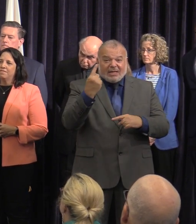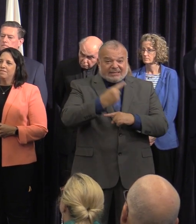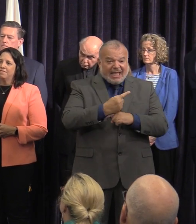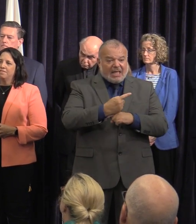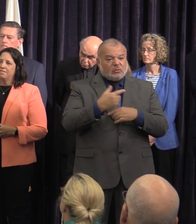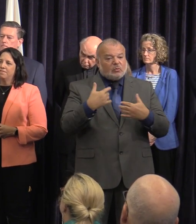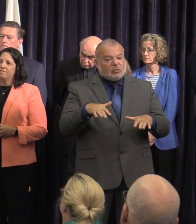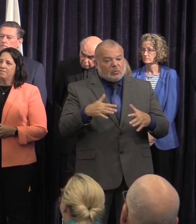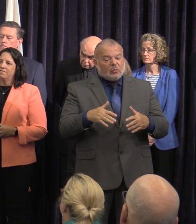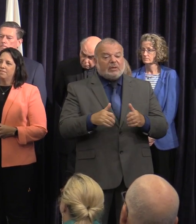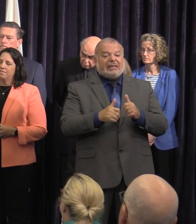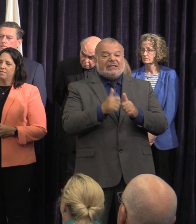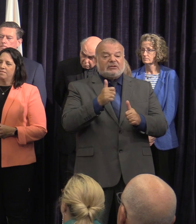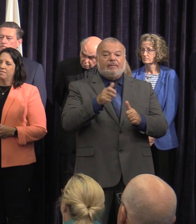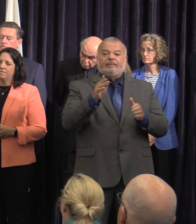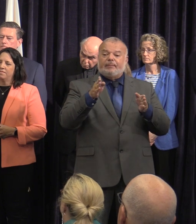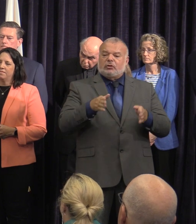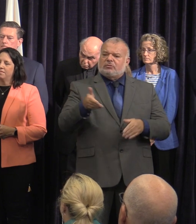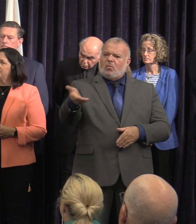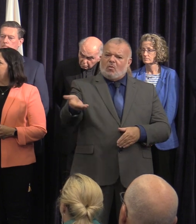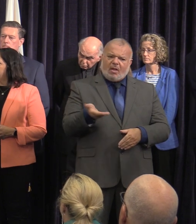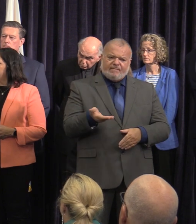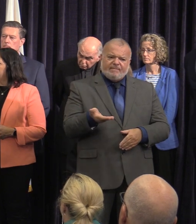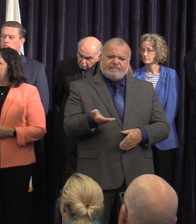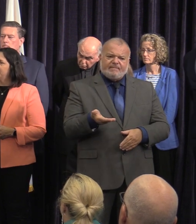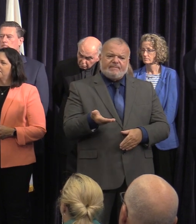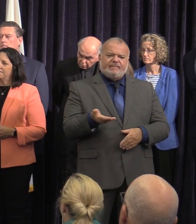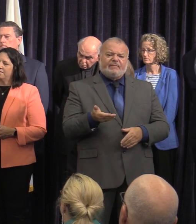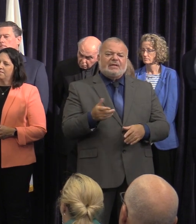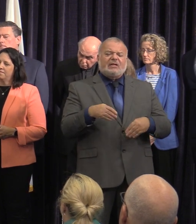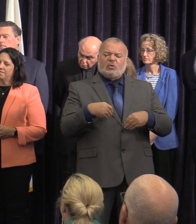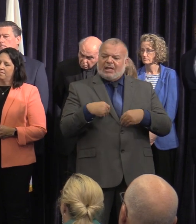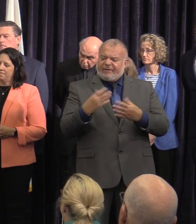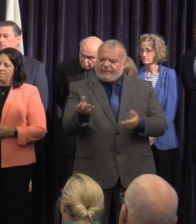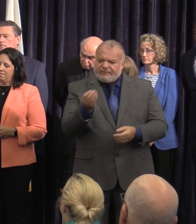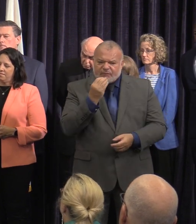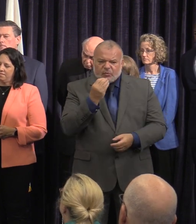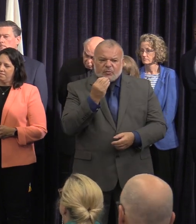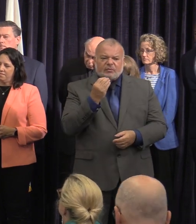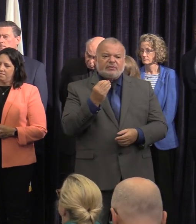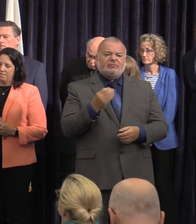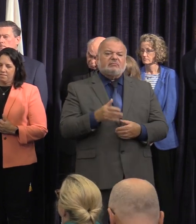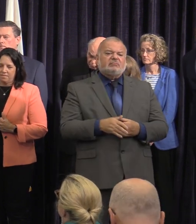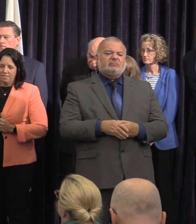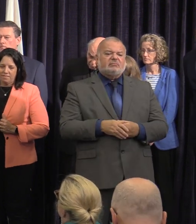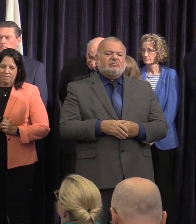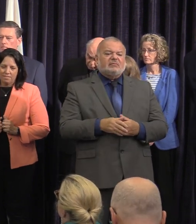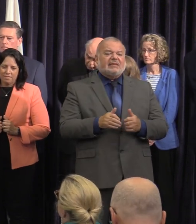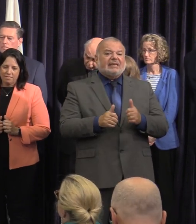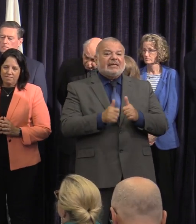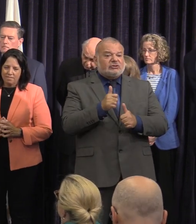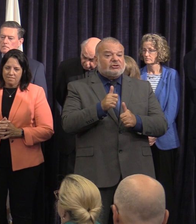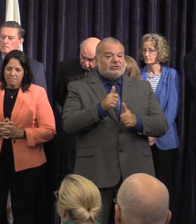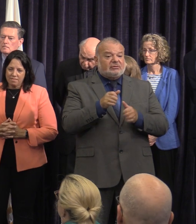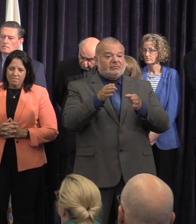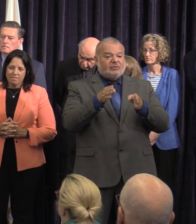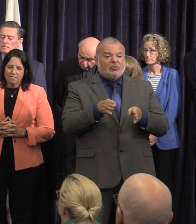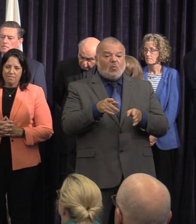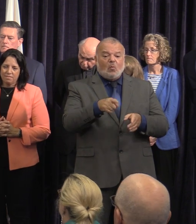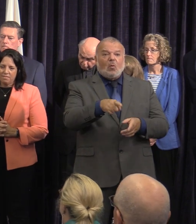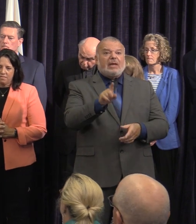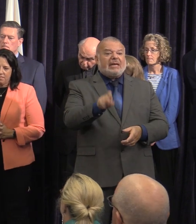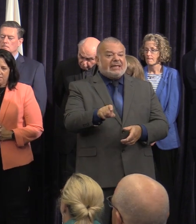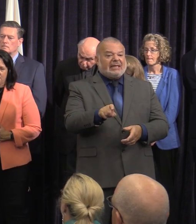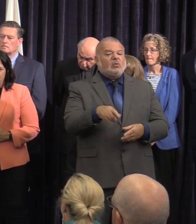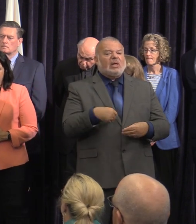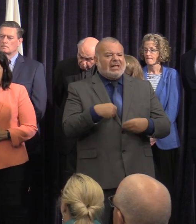welcoming. Everybody had something to eat. Everybody had provide the what they was need at the moment